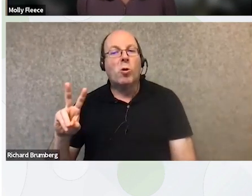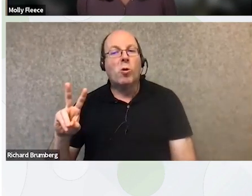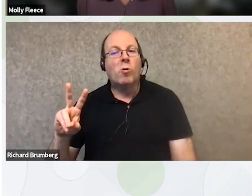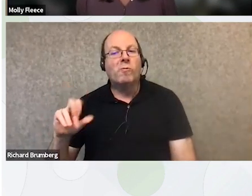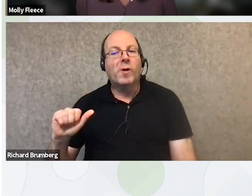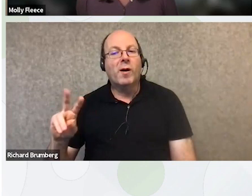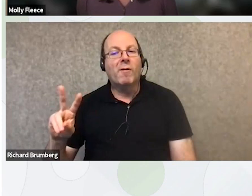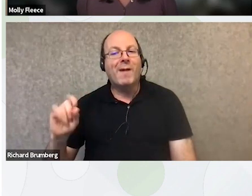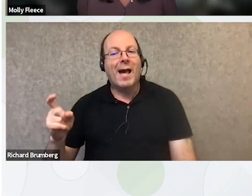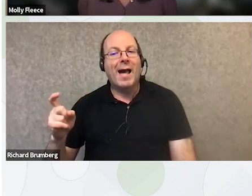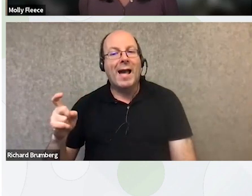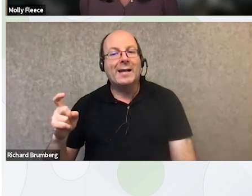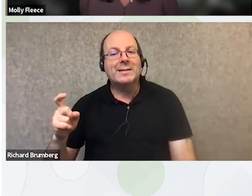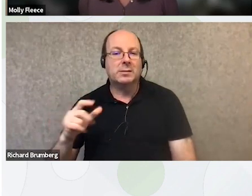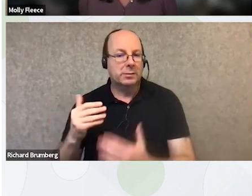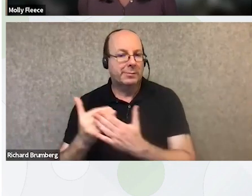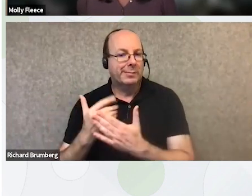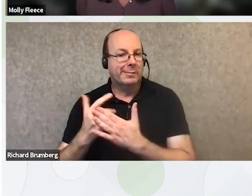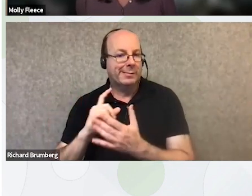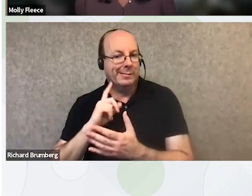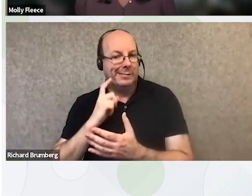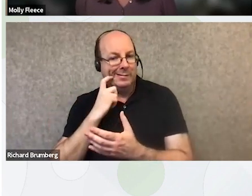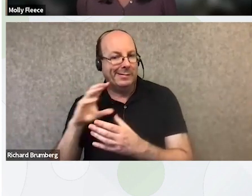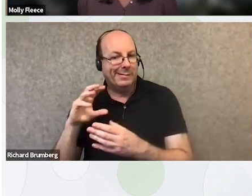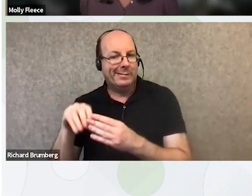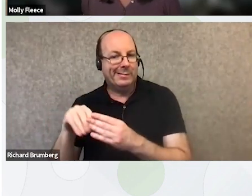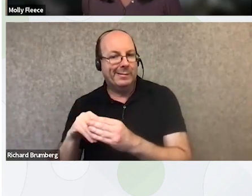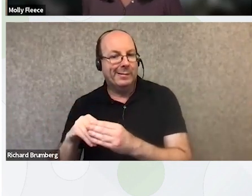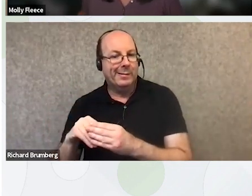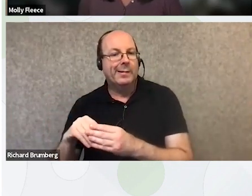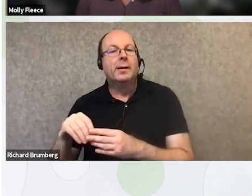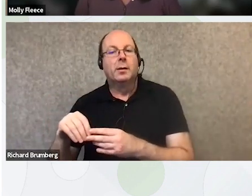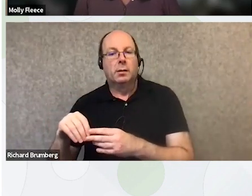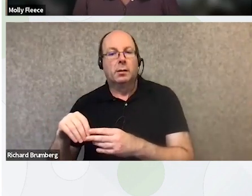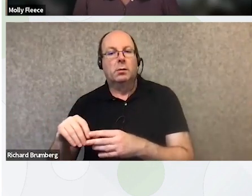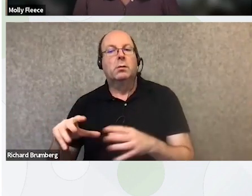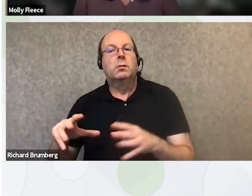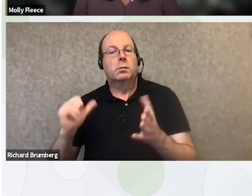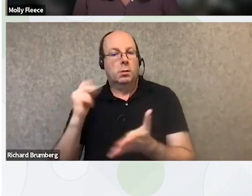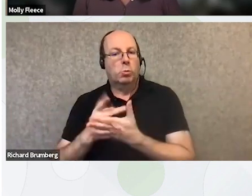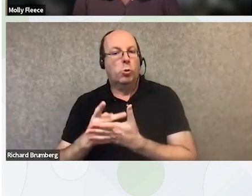vaccine, which has been authorized and approved for adults 12 years and older.